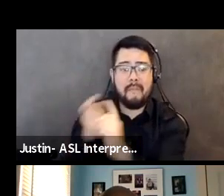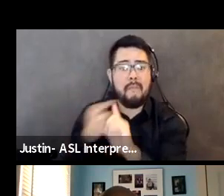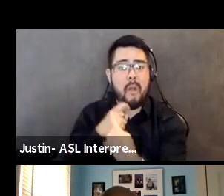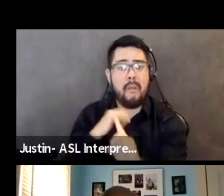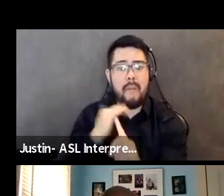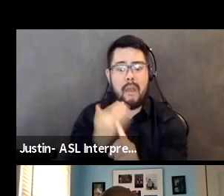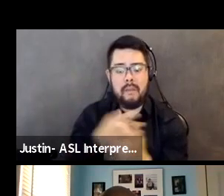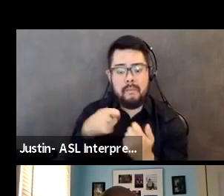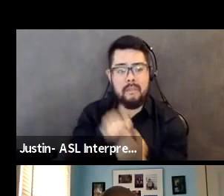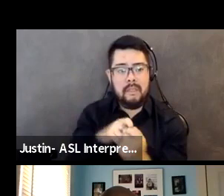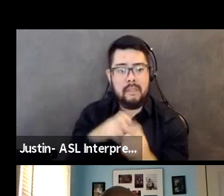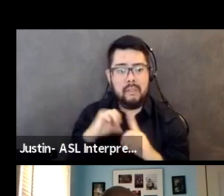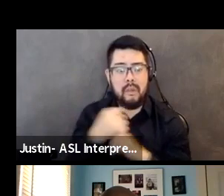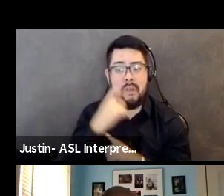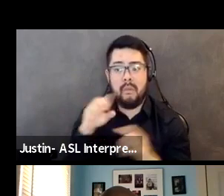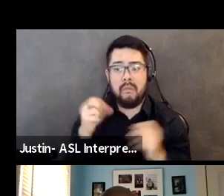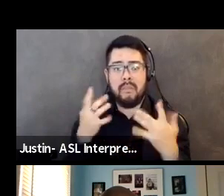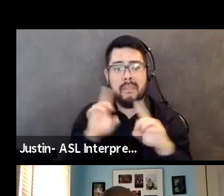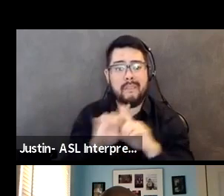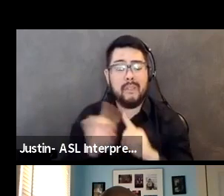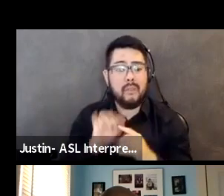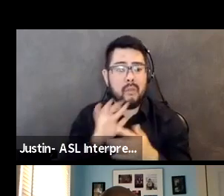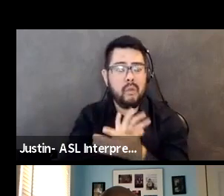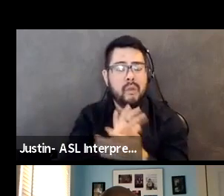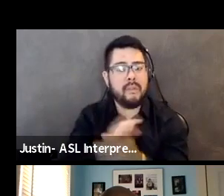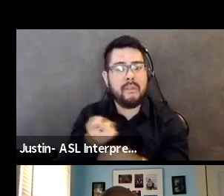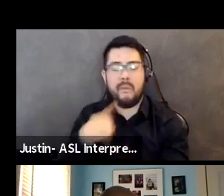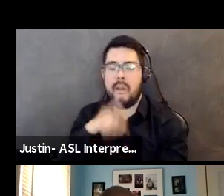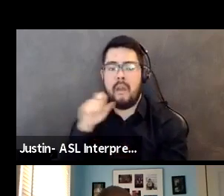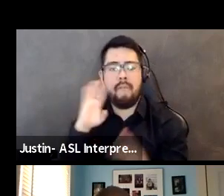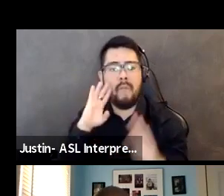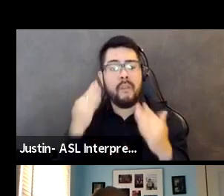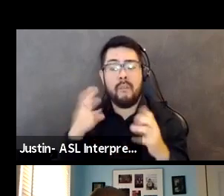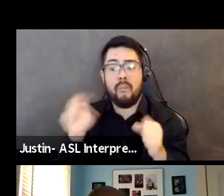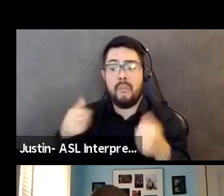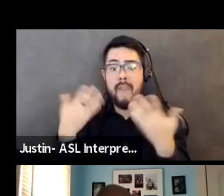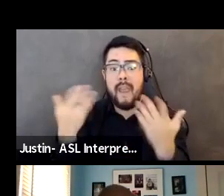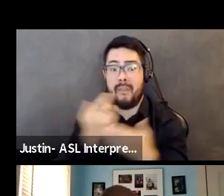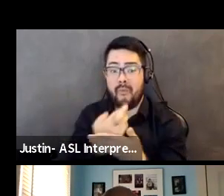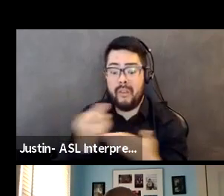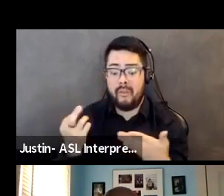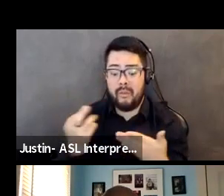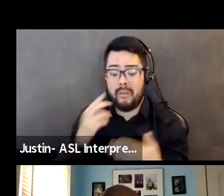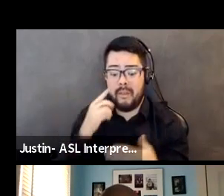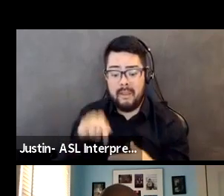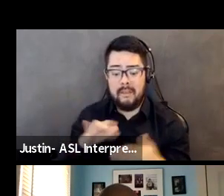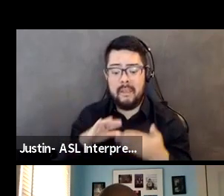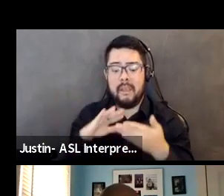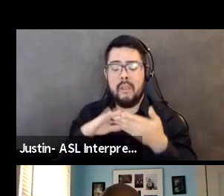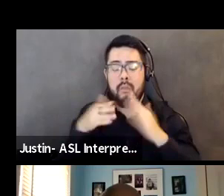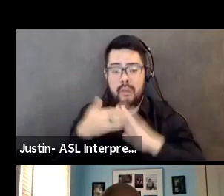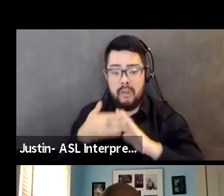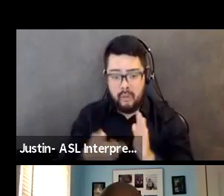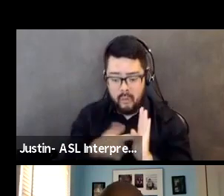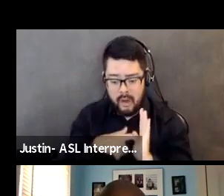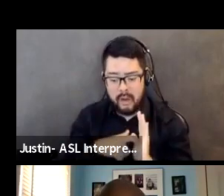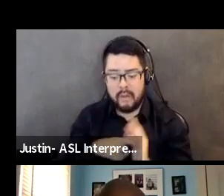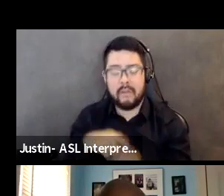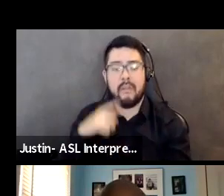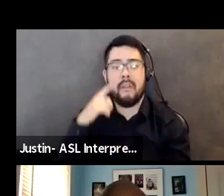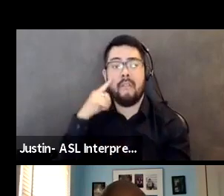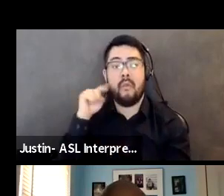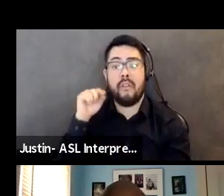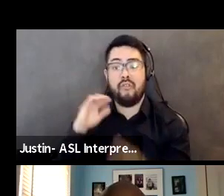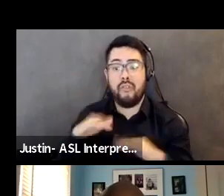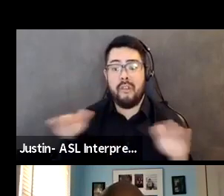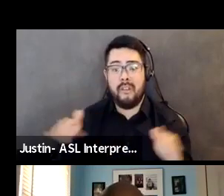situations in those schools instead of focusing on providing the resources that these communities need in order for children to be